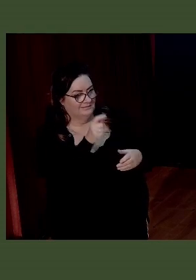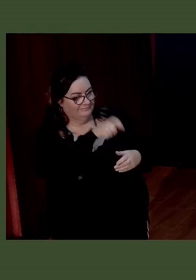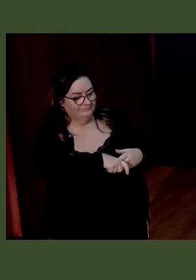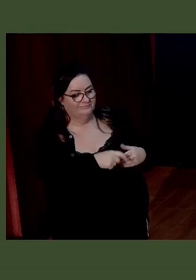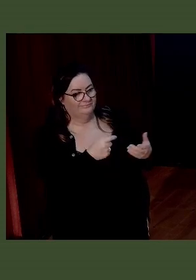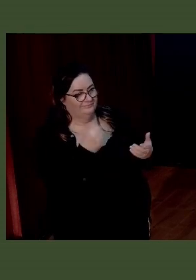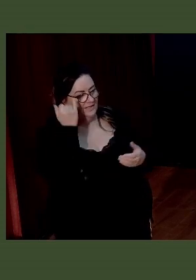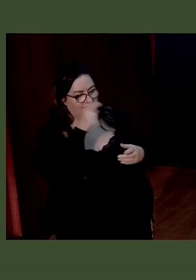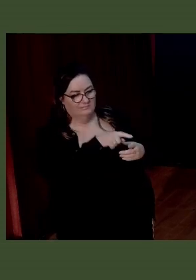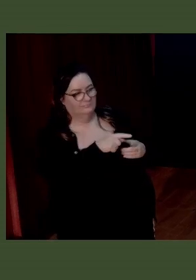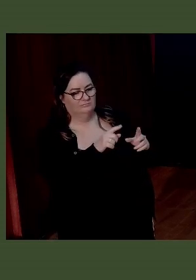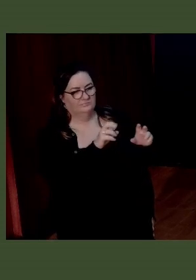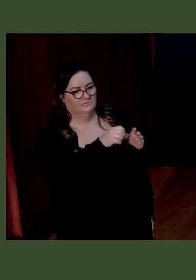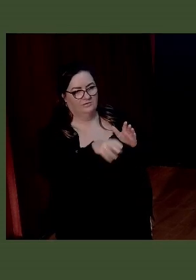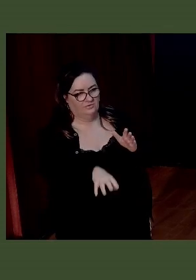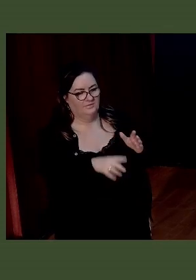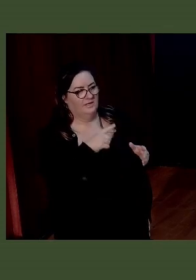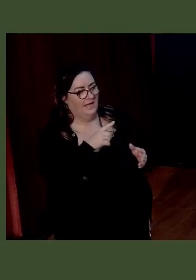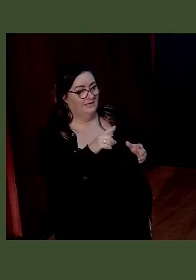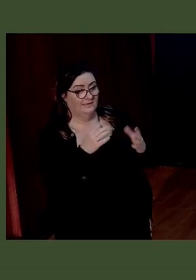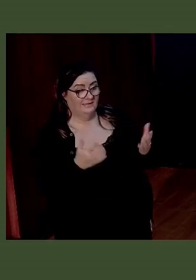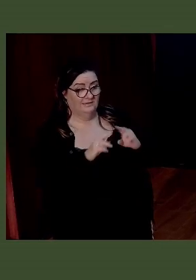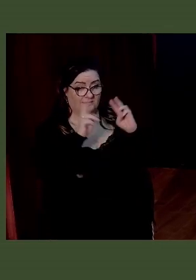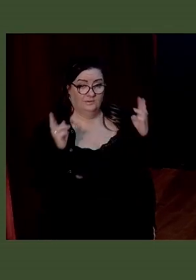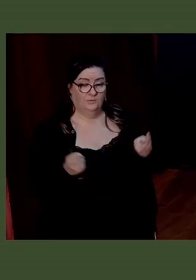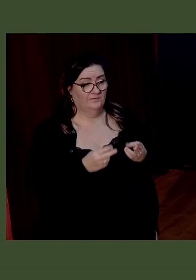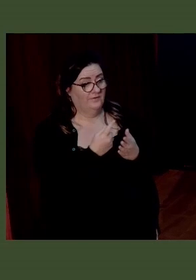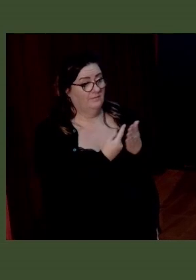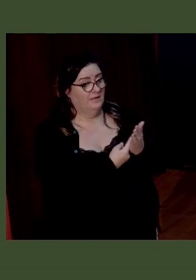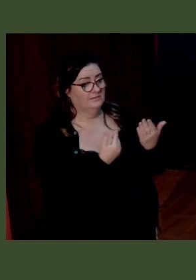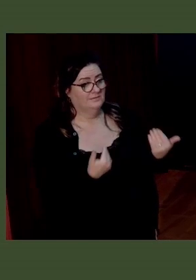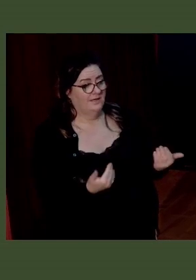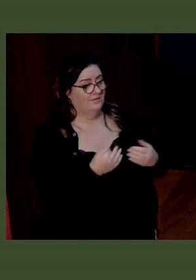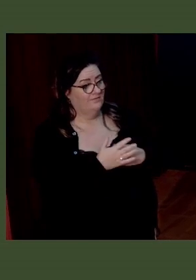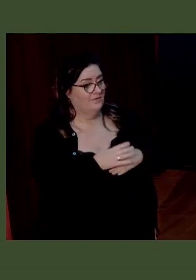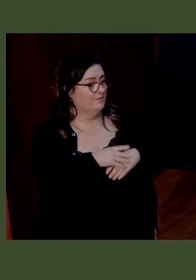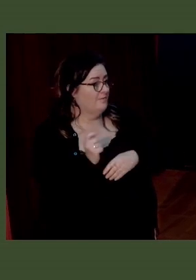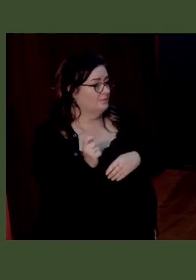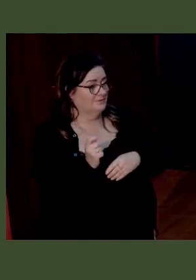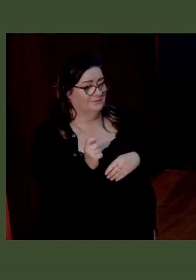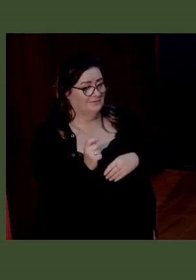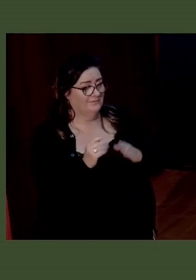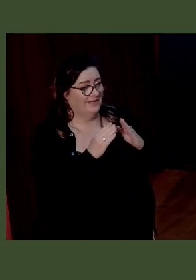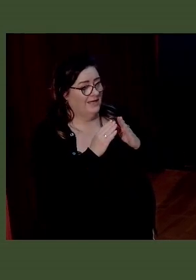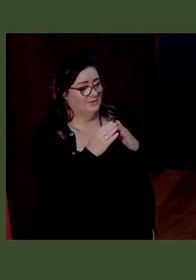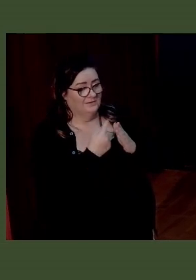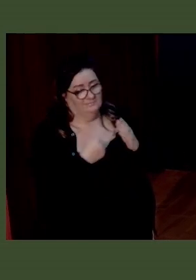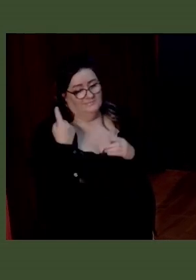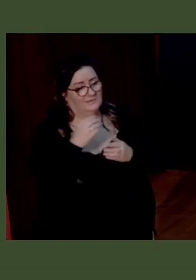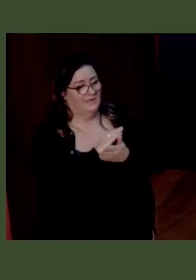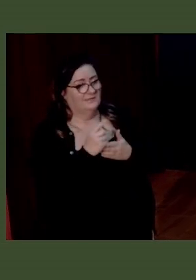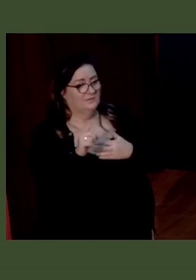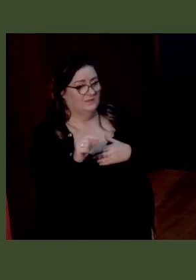in fact, it becomes the universal policy for most of the housing of the 1920s. It was